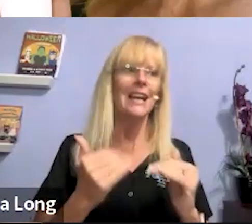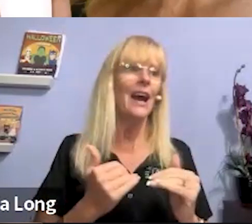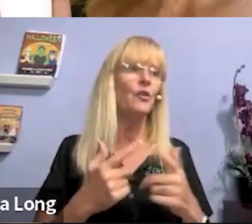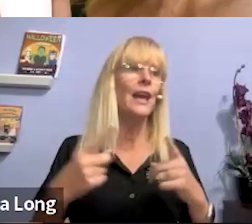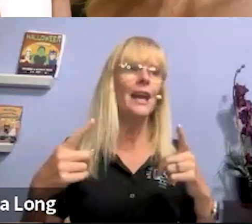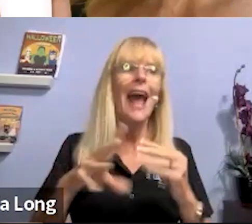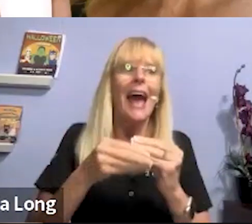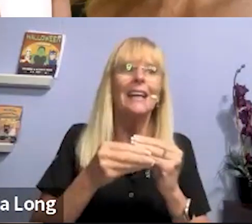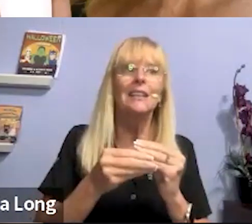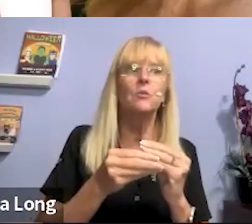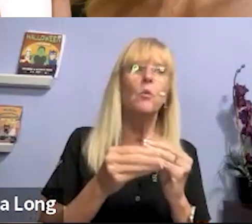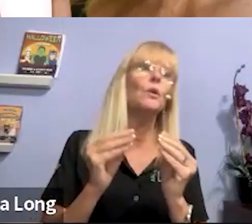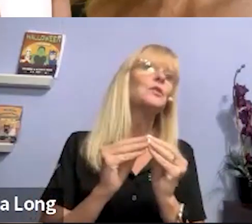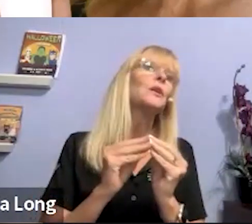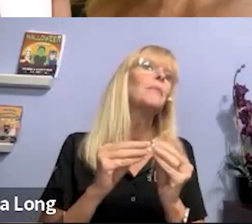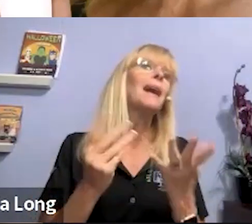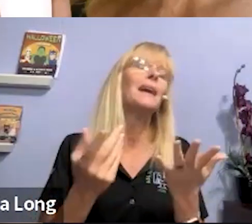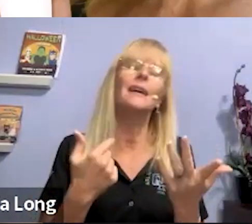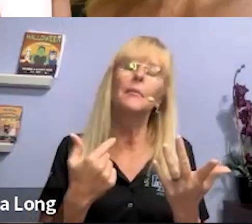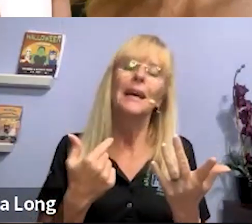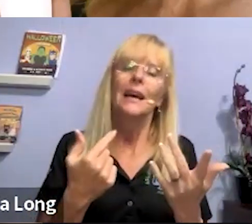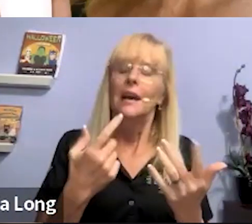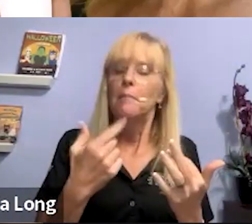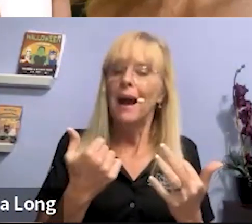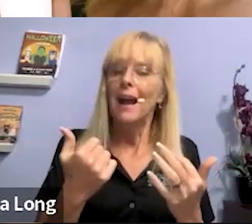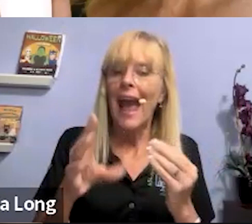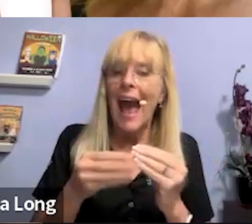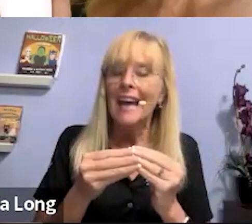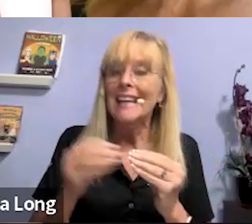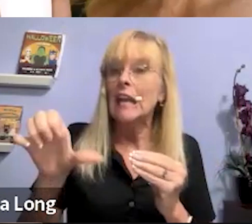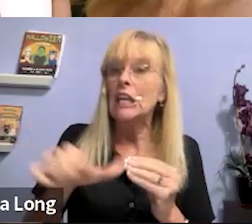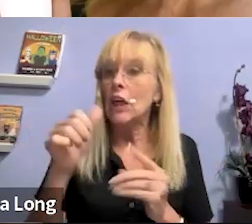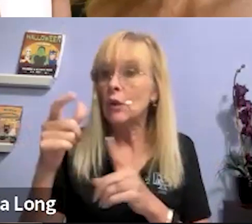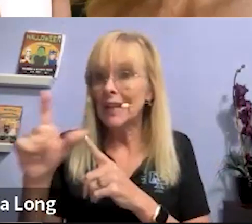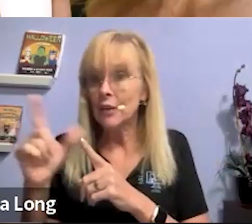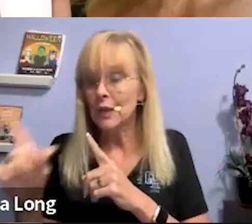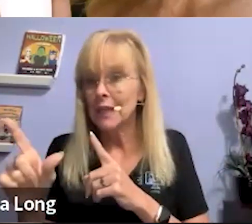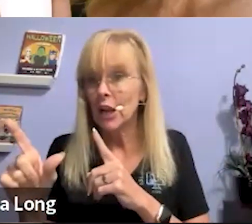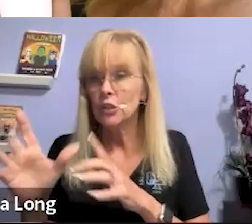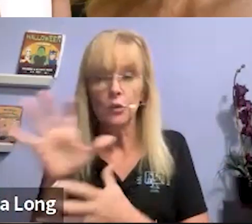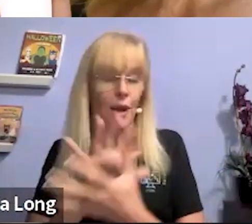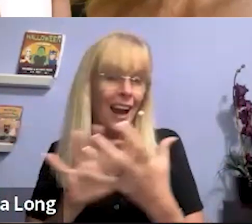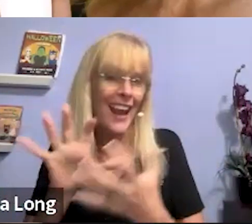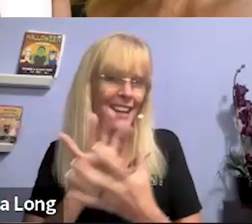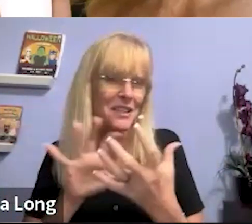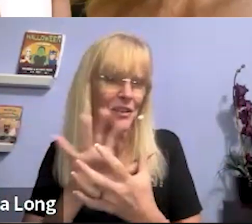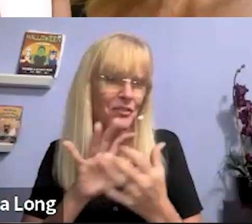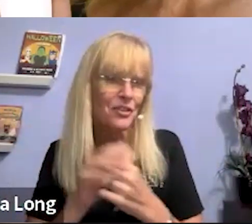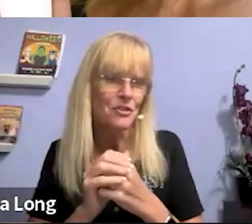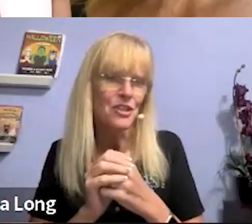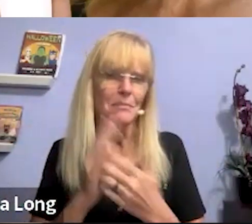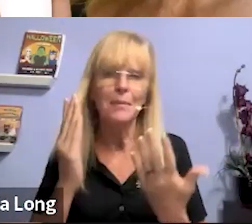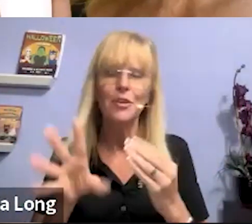themselves. Now, you can add a little more to it by adding another letter in there to kind of add